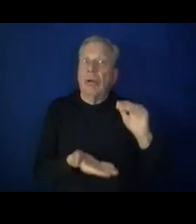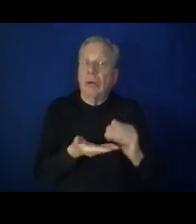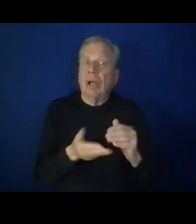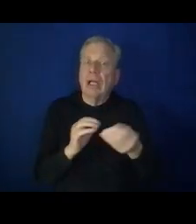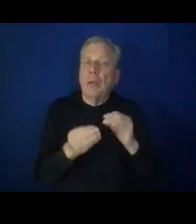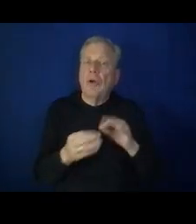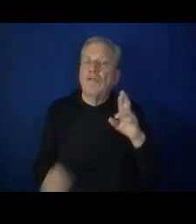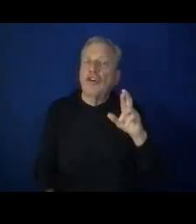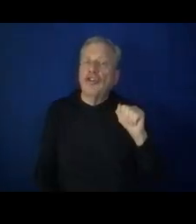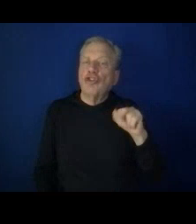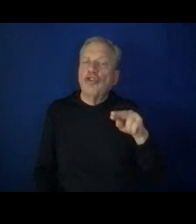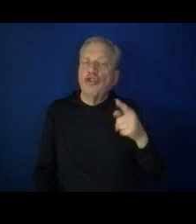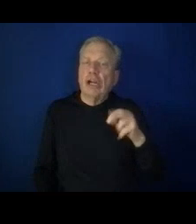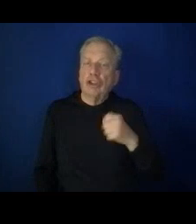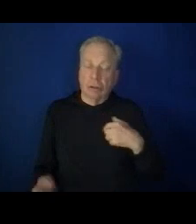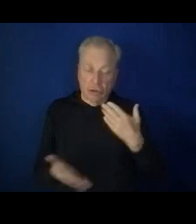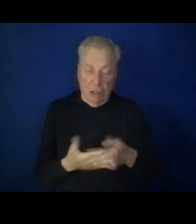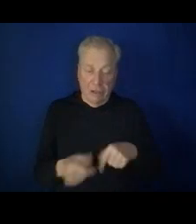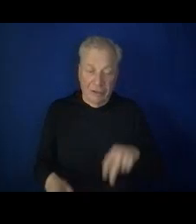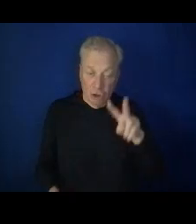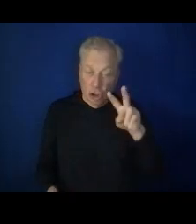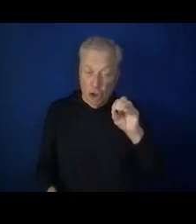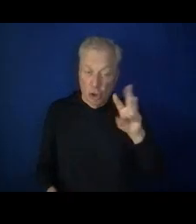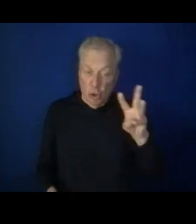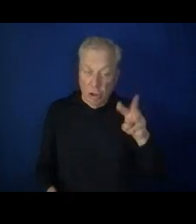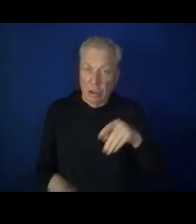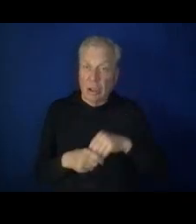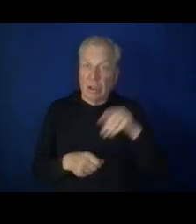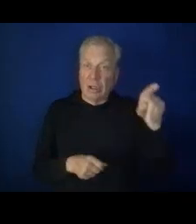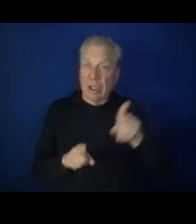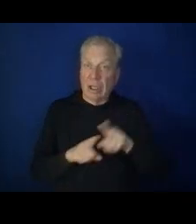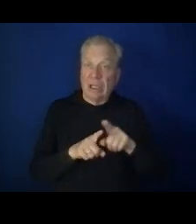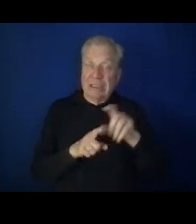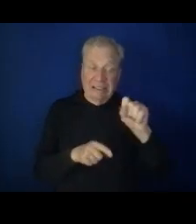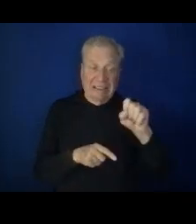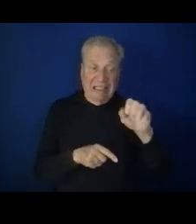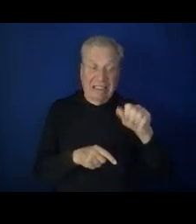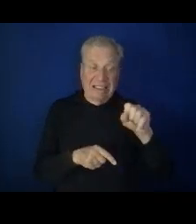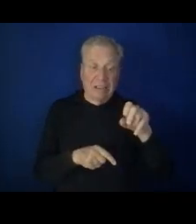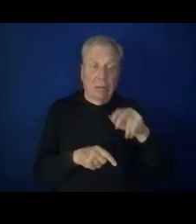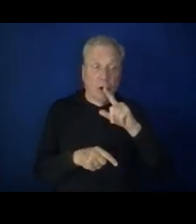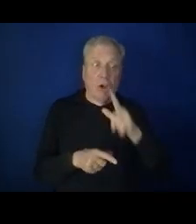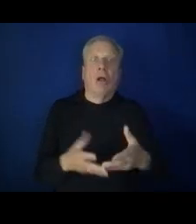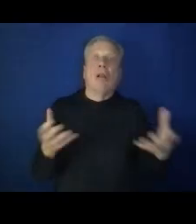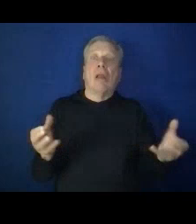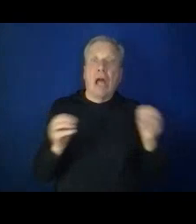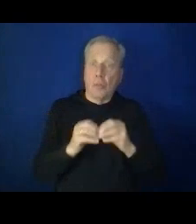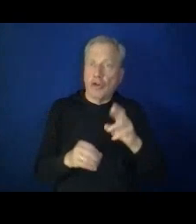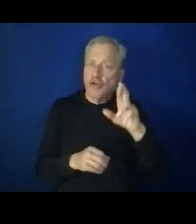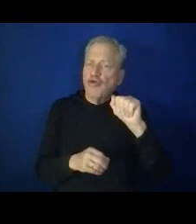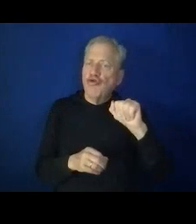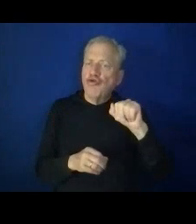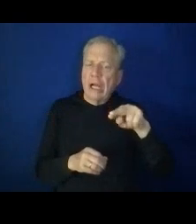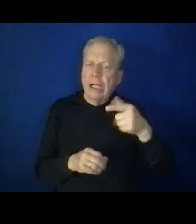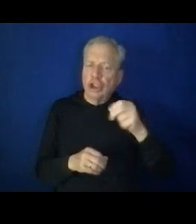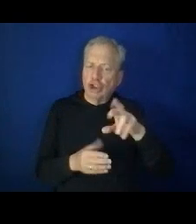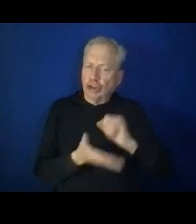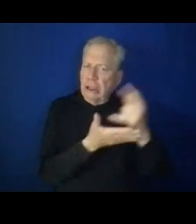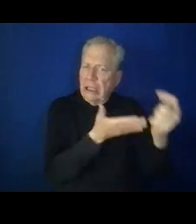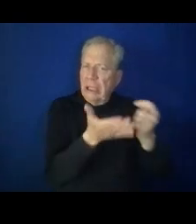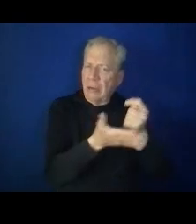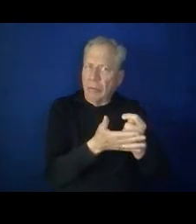When I first got here in 2006, out in the Lamar Valley, working as a seasonal, there were a lot more rangers on the ground there then than